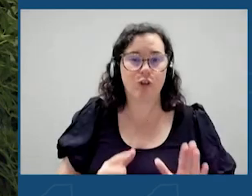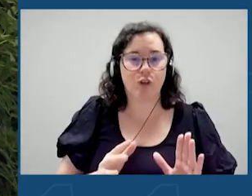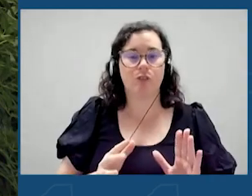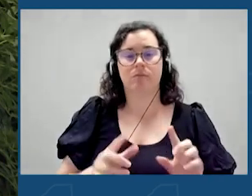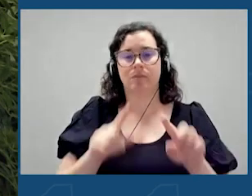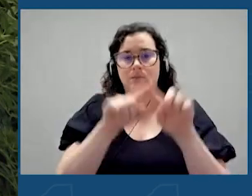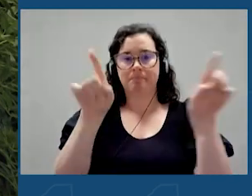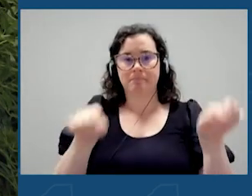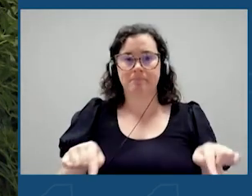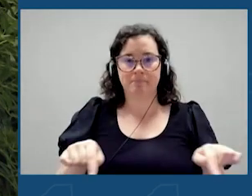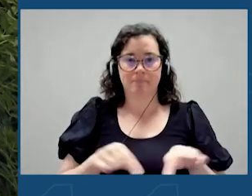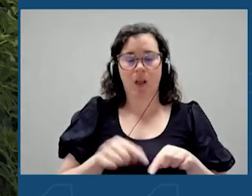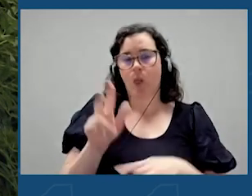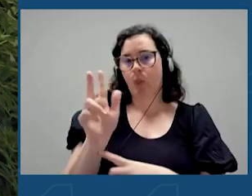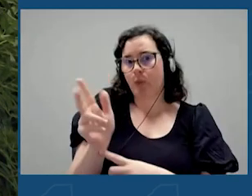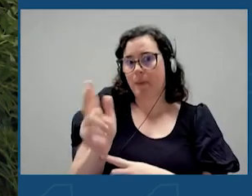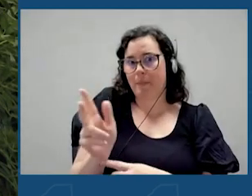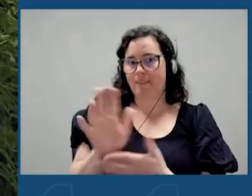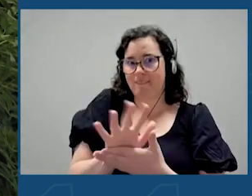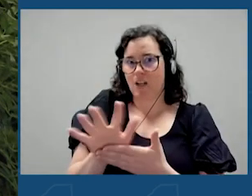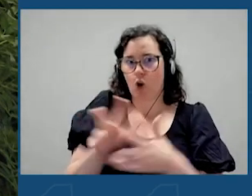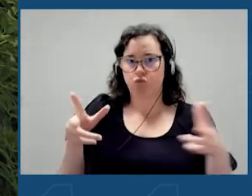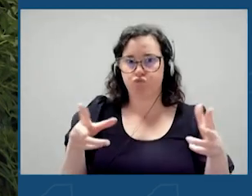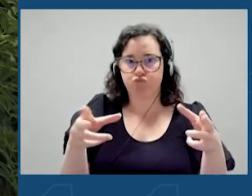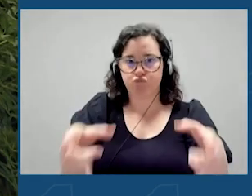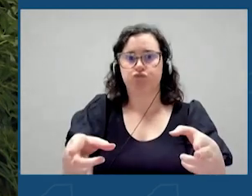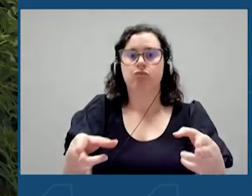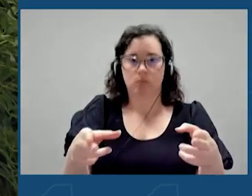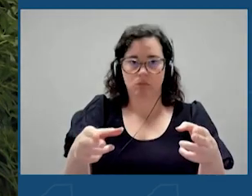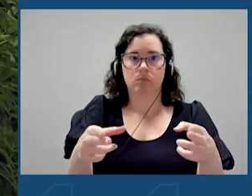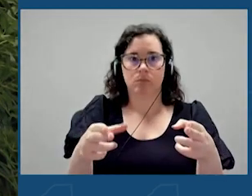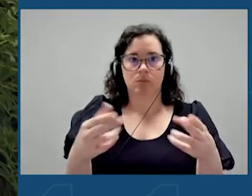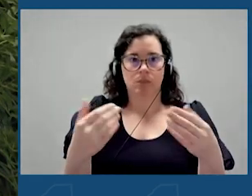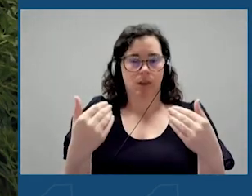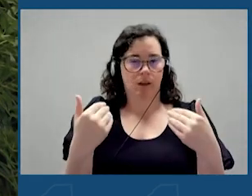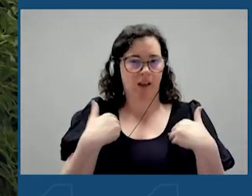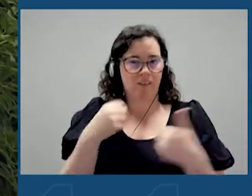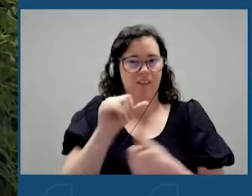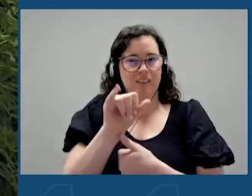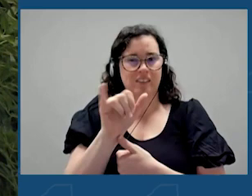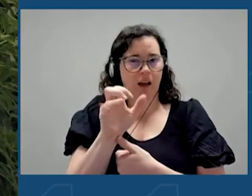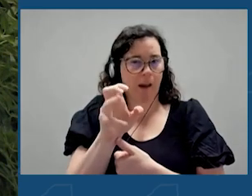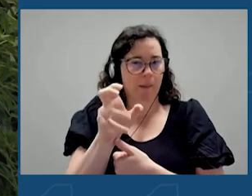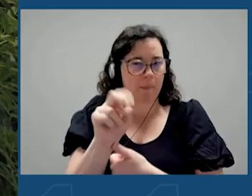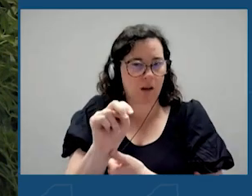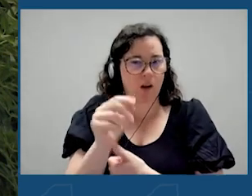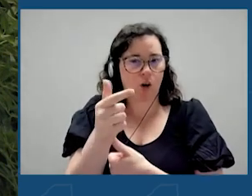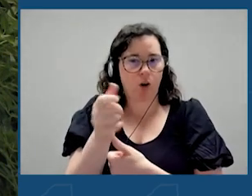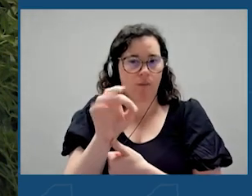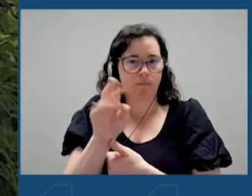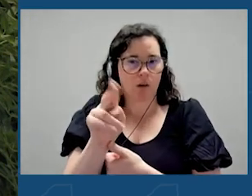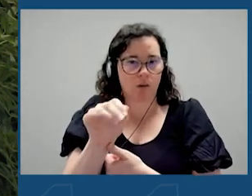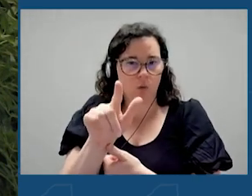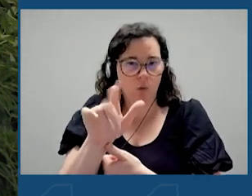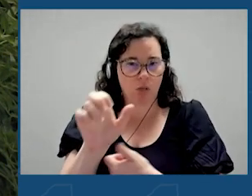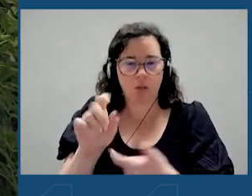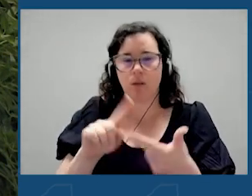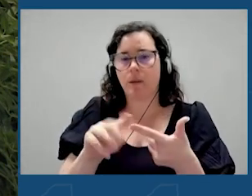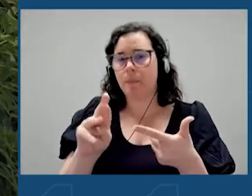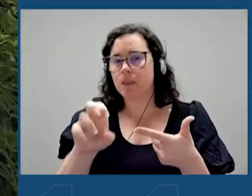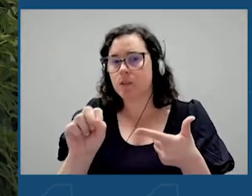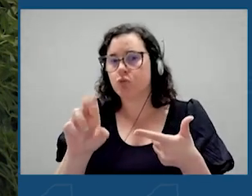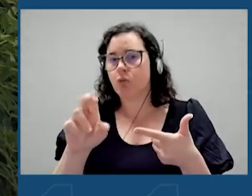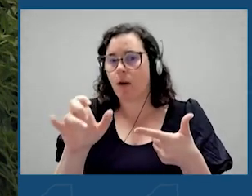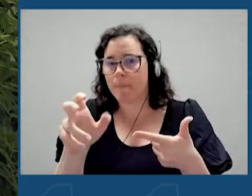3 minutes, and I think they had Simon and Garfunkel or Mrs. Robinson or some familiar tune from the era. But playing that, you can